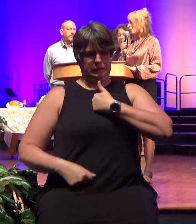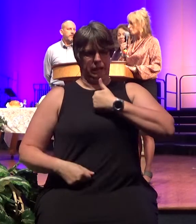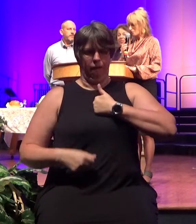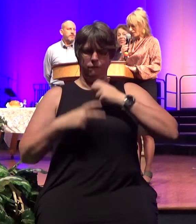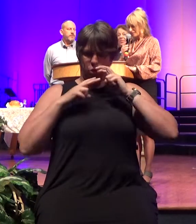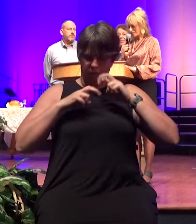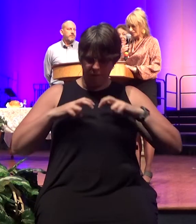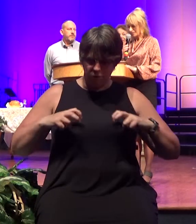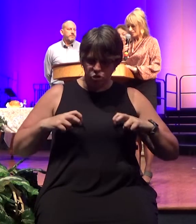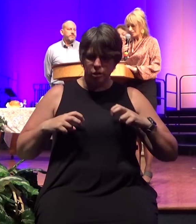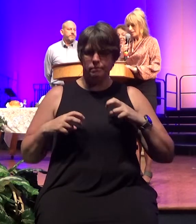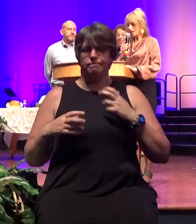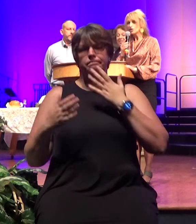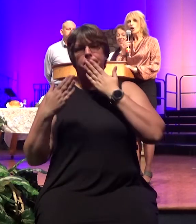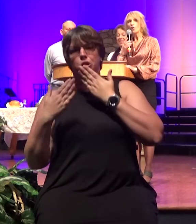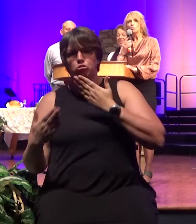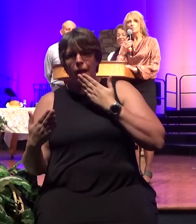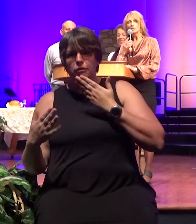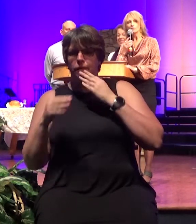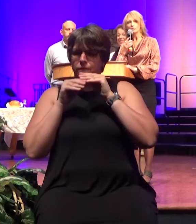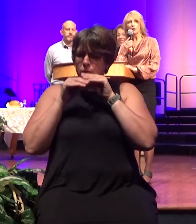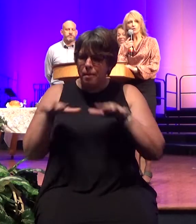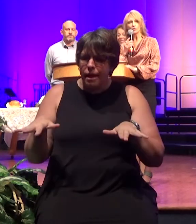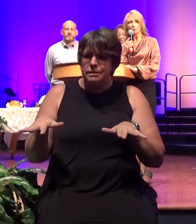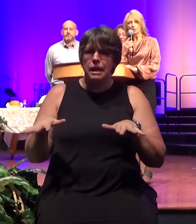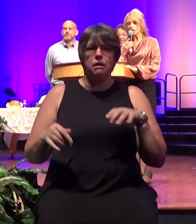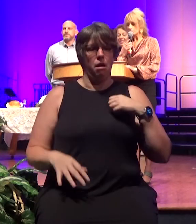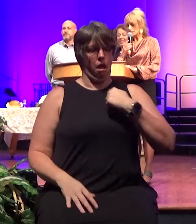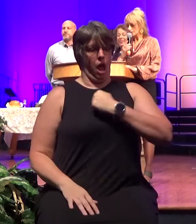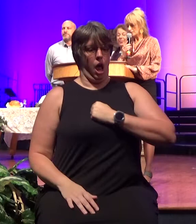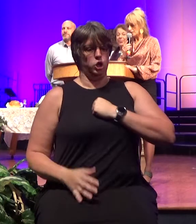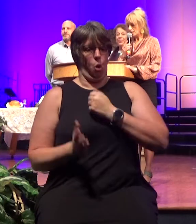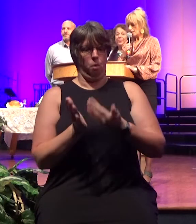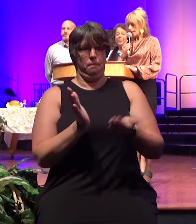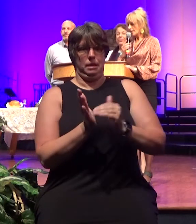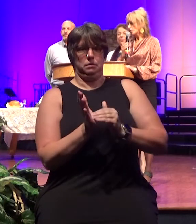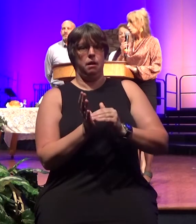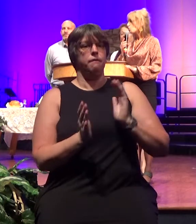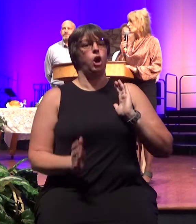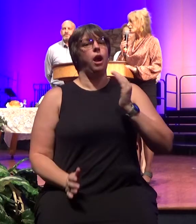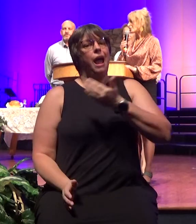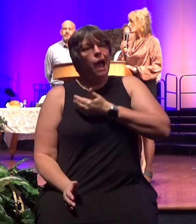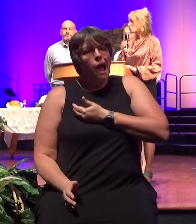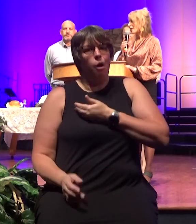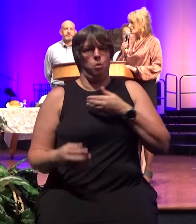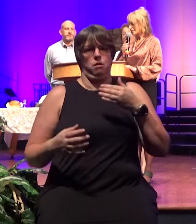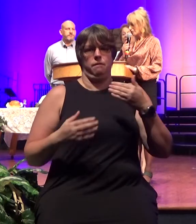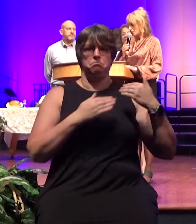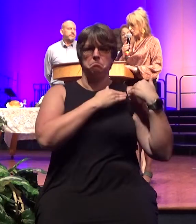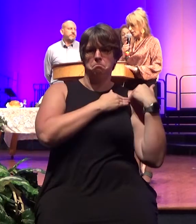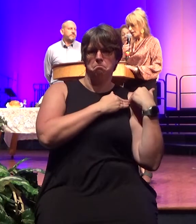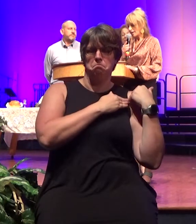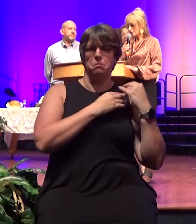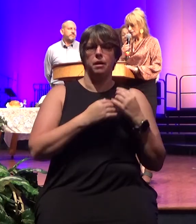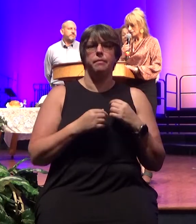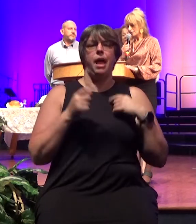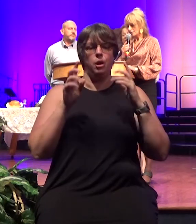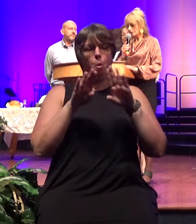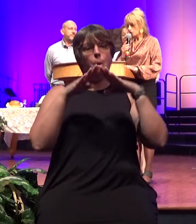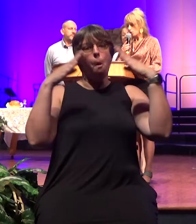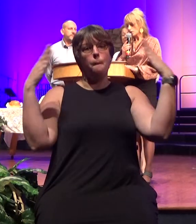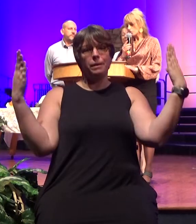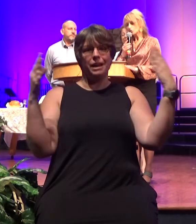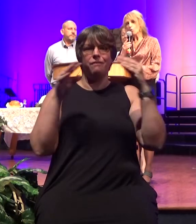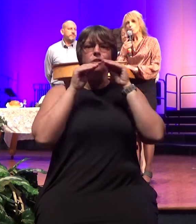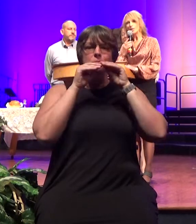blessings, atonement for our shortcomings, and an opening to the blessings of the year ahead. One of the most holy